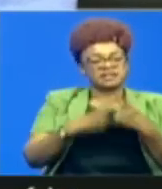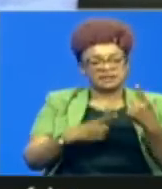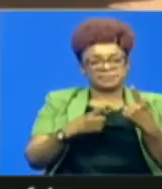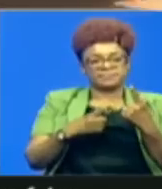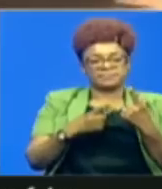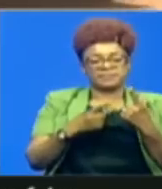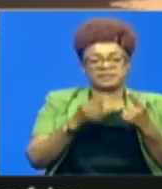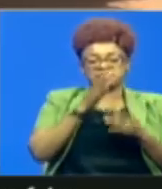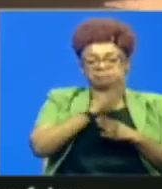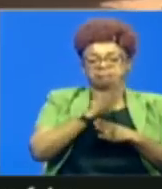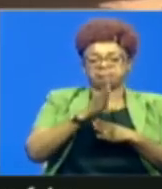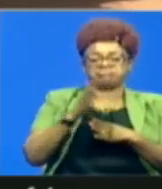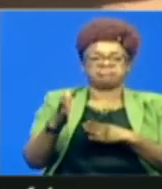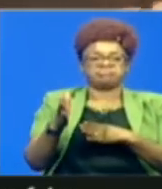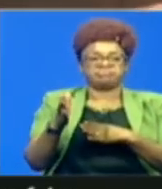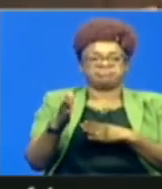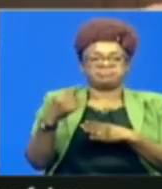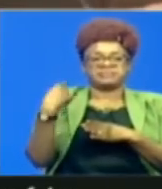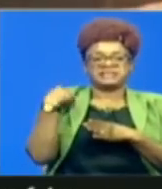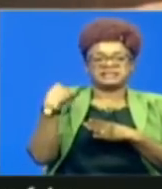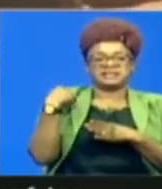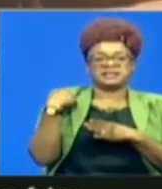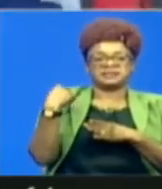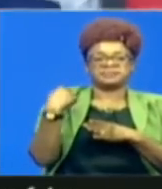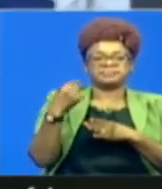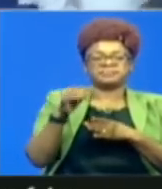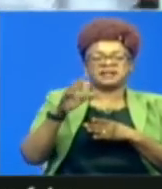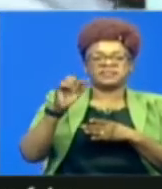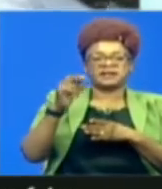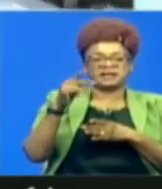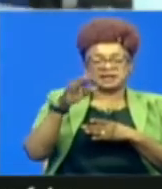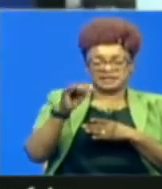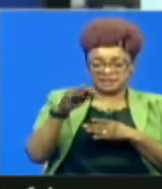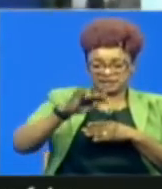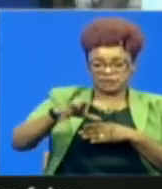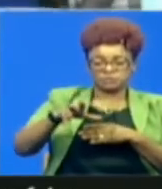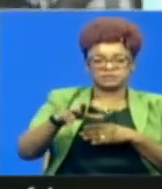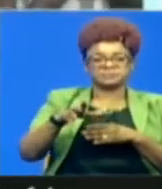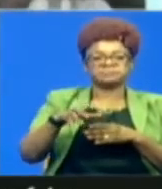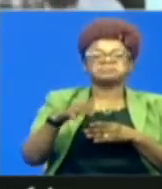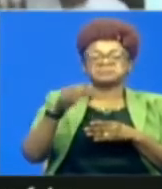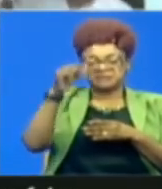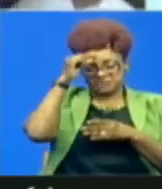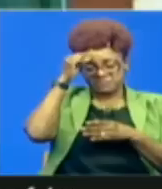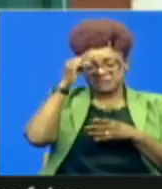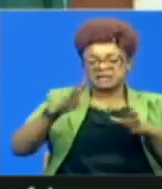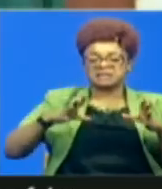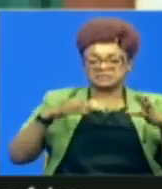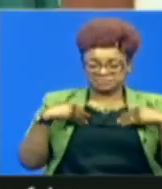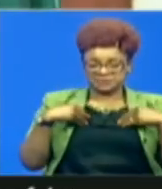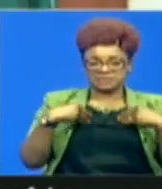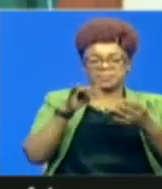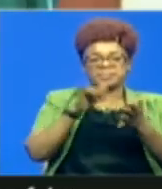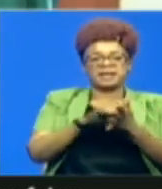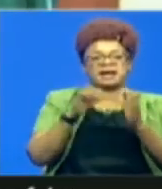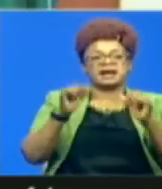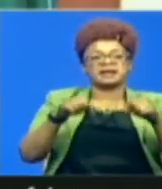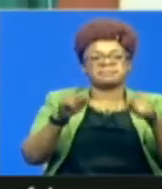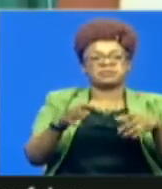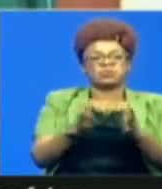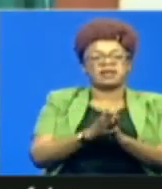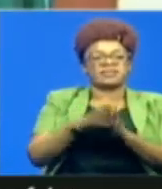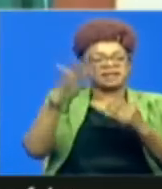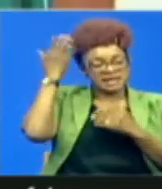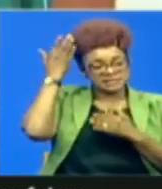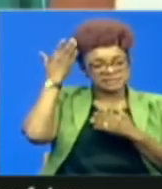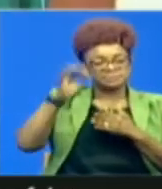three phases. Yesterday, the Rakanithi County government was able to arrive at a similar agreement with the nurses.